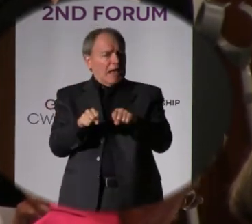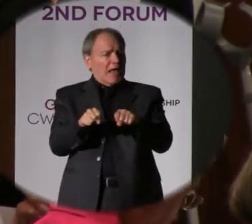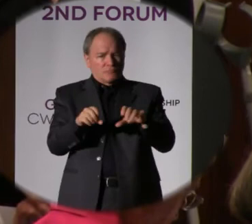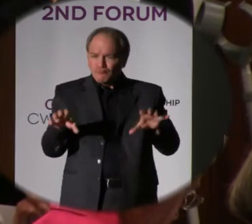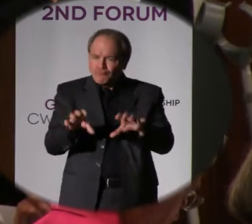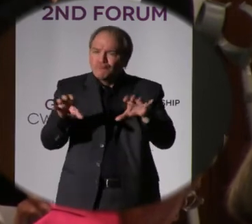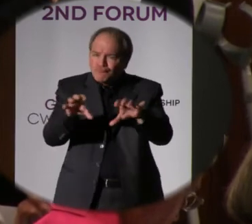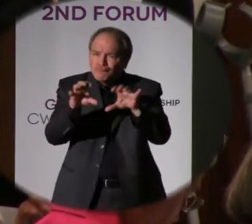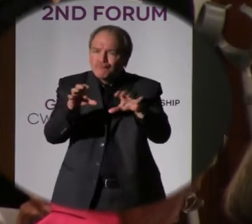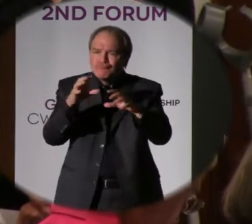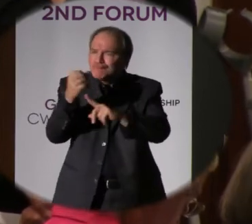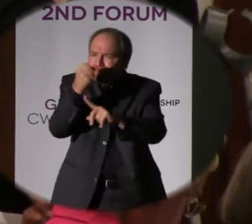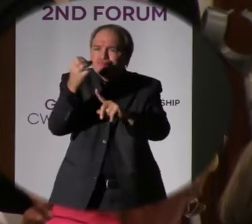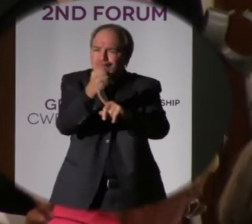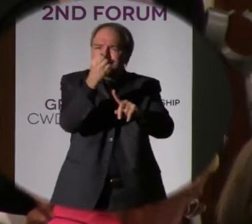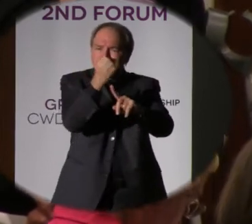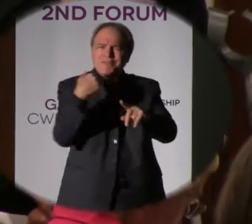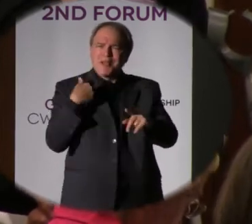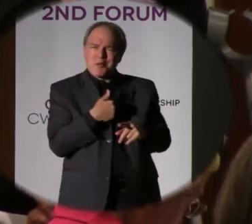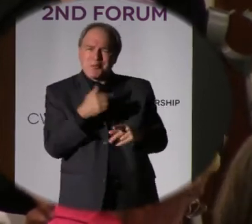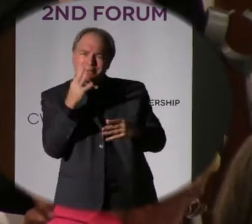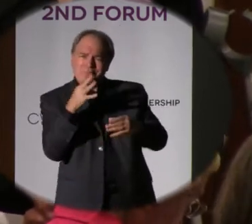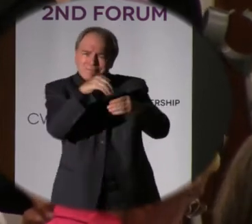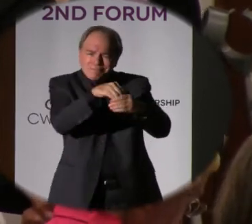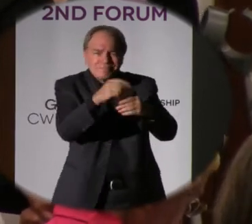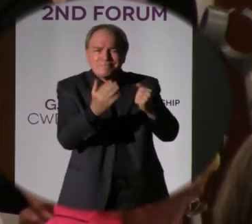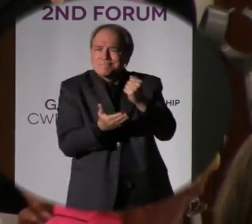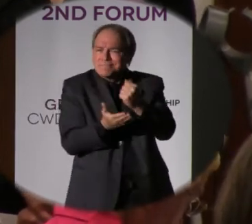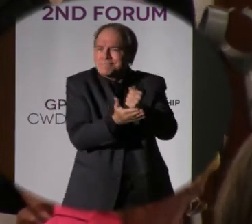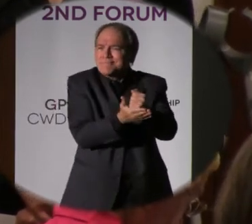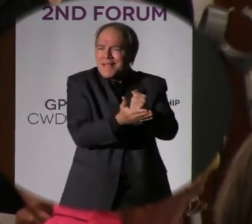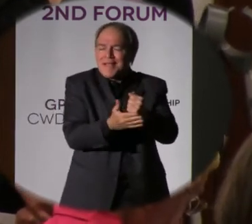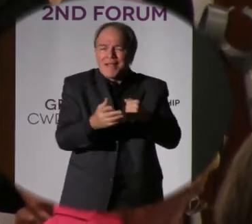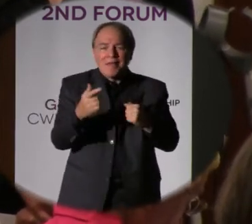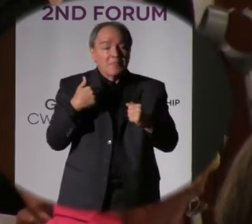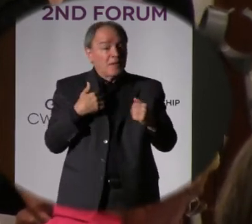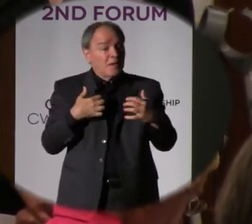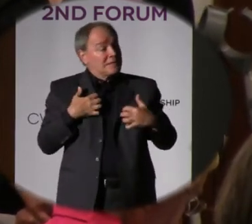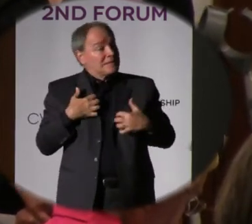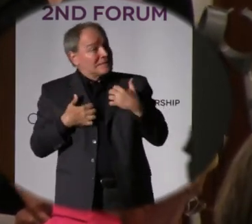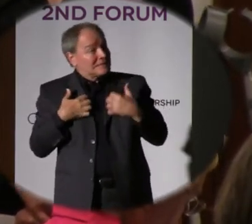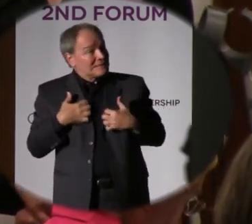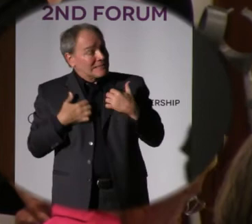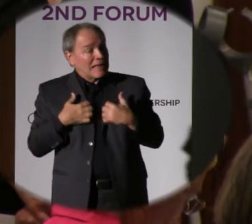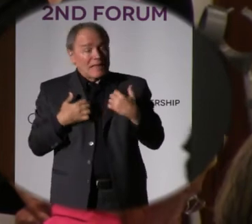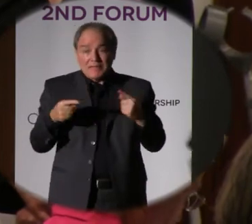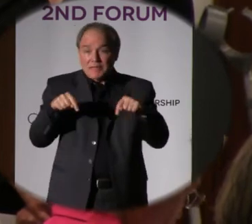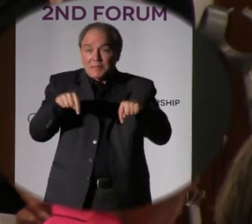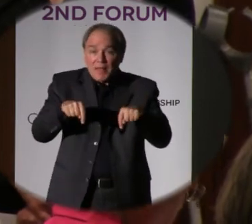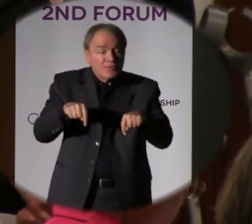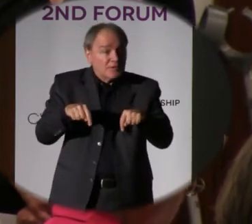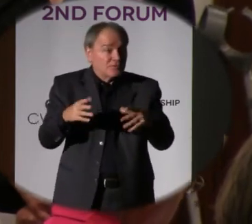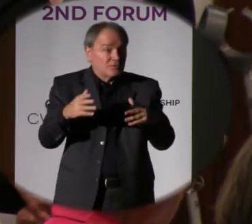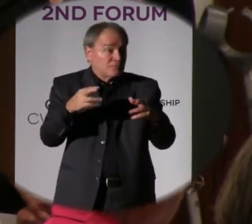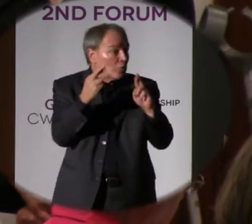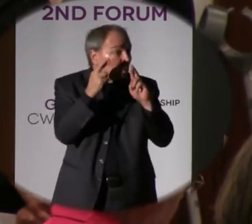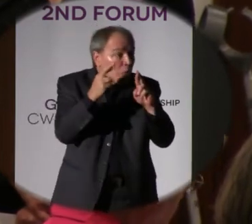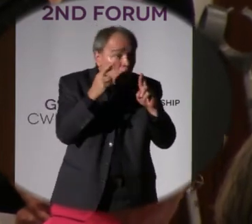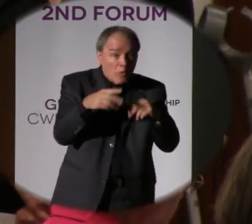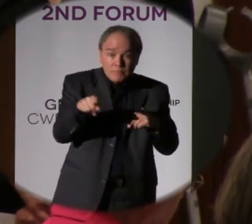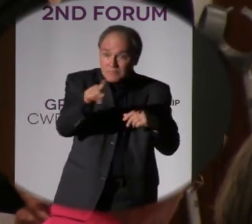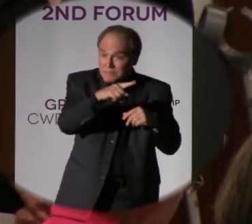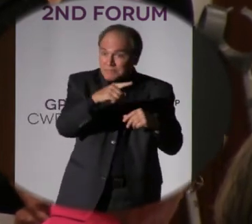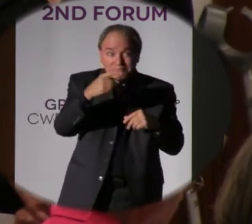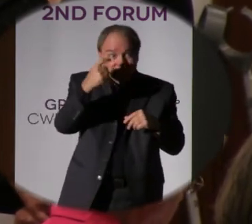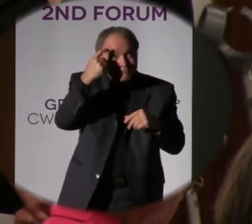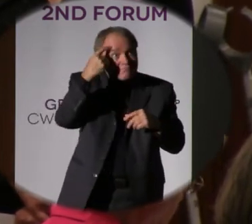can assist in that way as well. So we're very, very excited about this. Hope that this makes sense to you. It certainly does